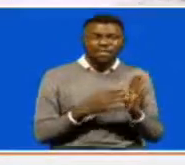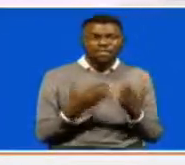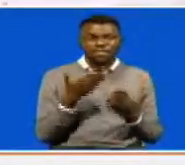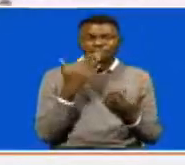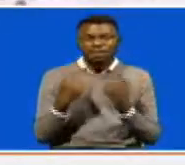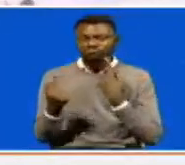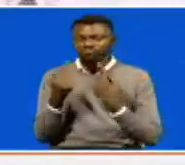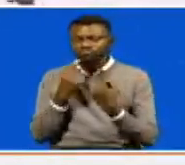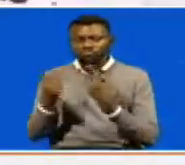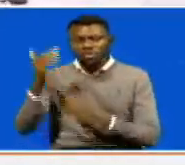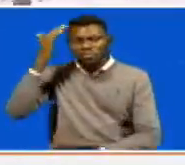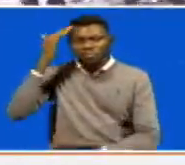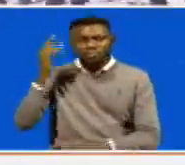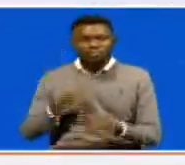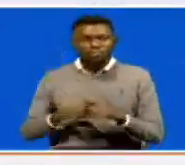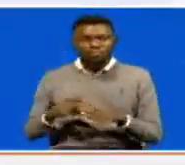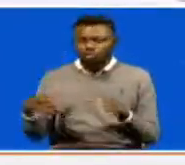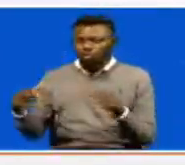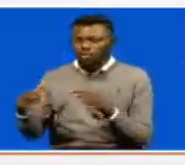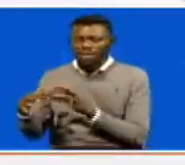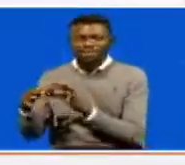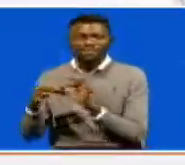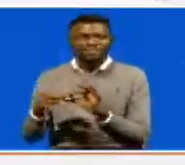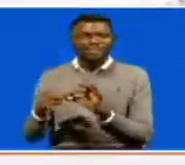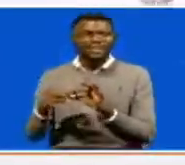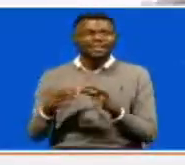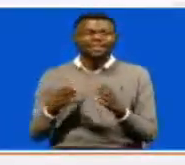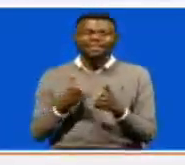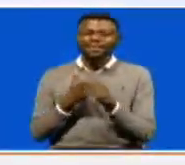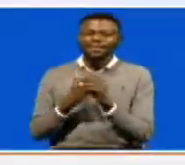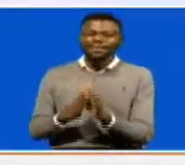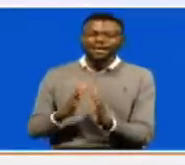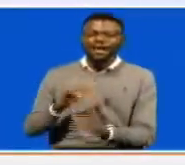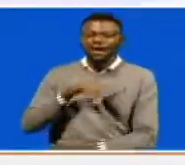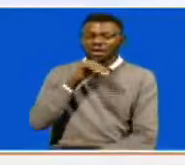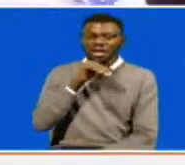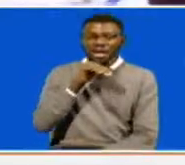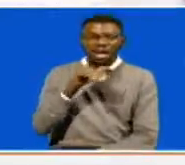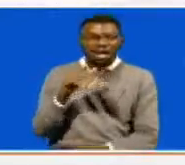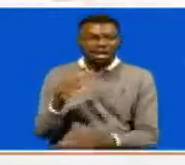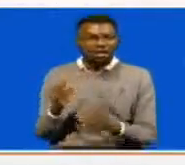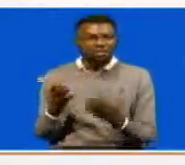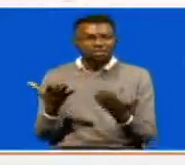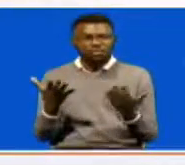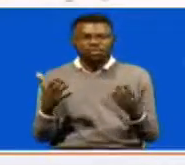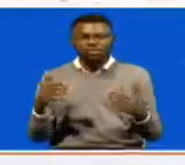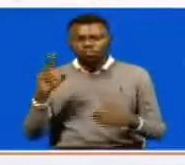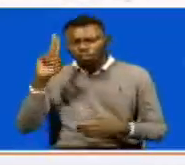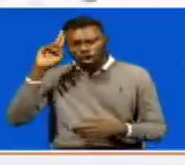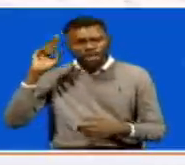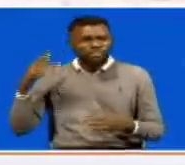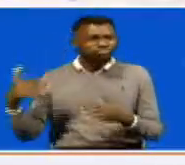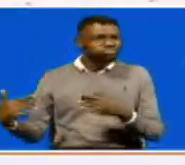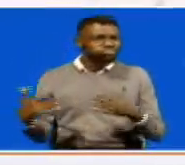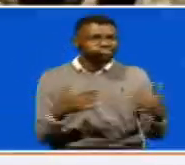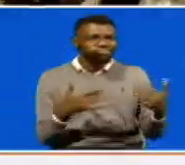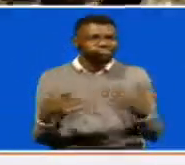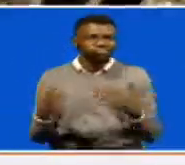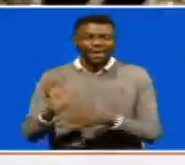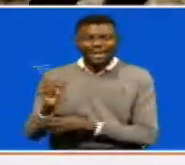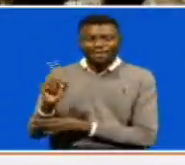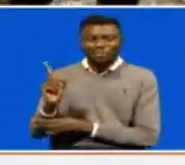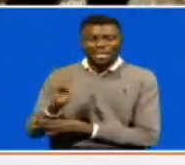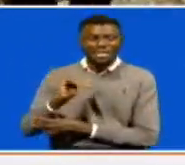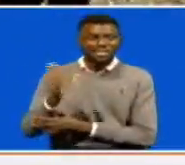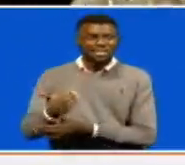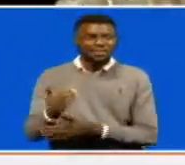Monday, as the supporters of the Azimio Lumoja, One Kenya leader Raila Odinga engaged the police in running battles in Kenya's capital of Nairobi,